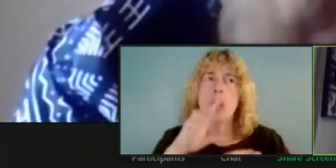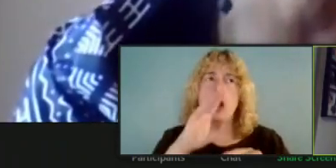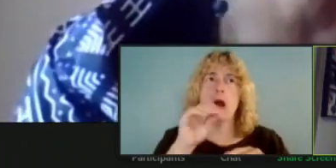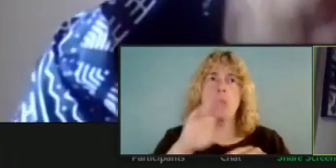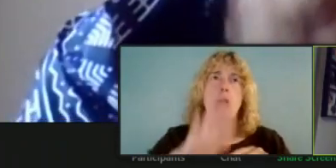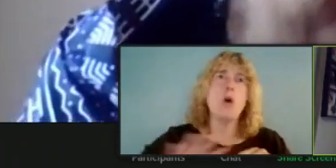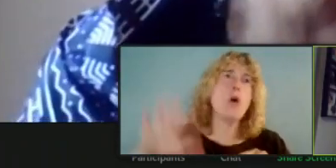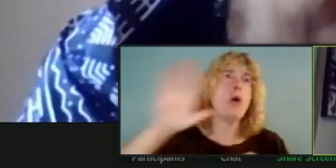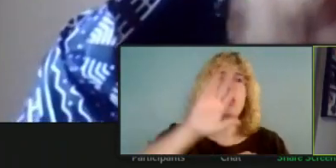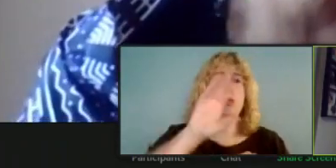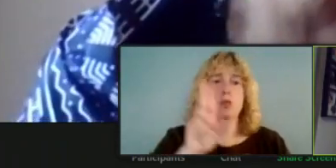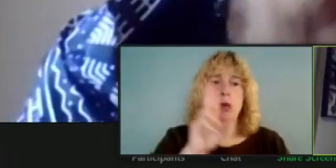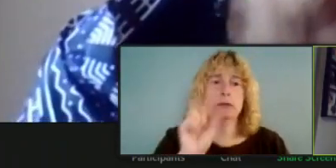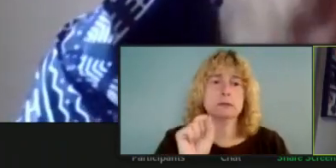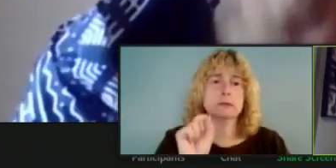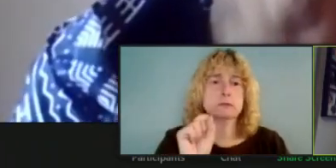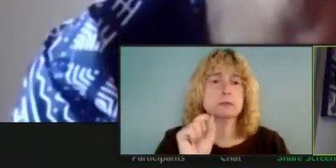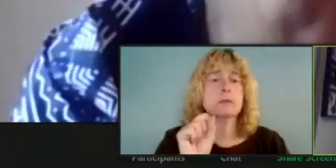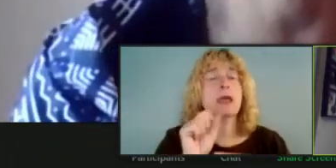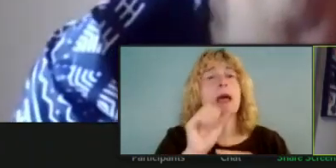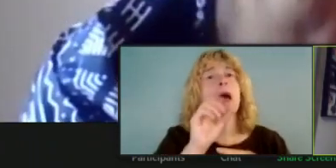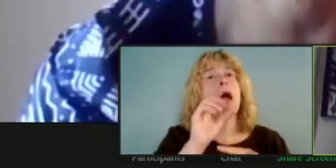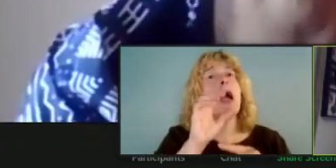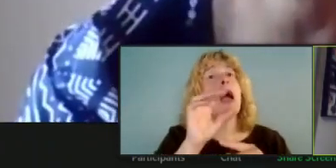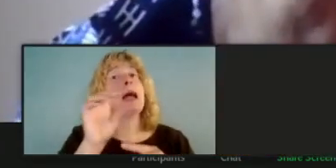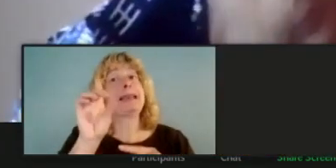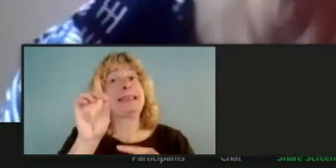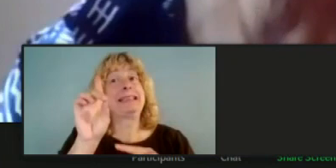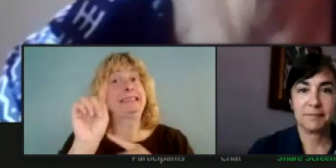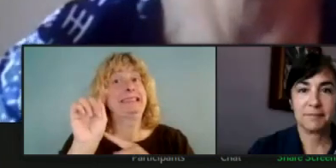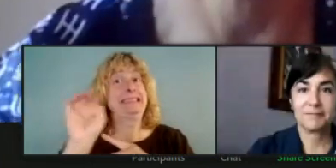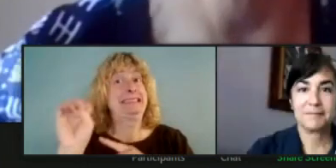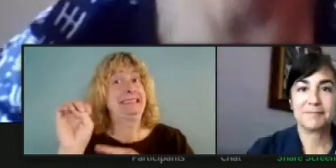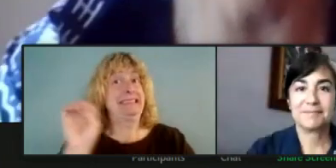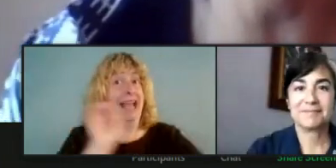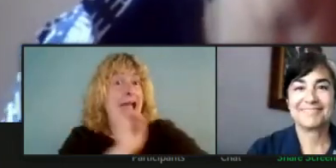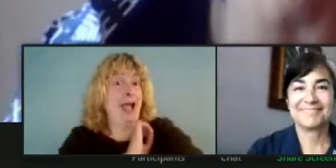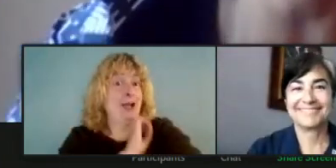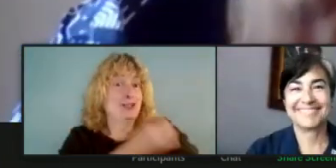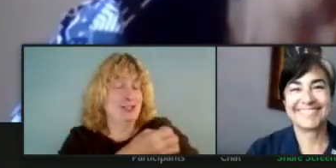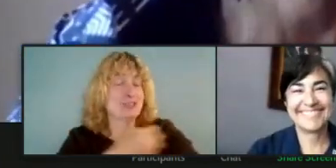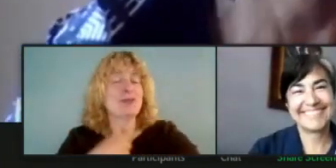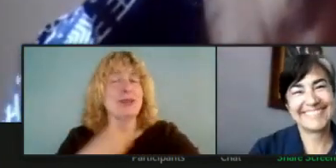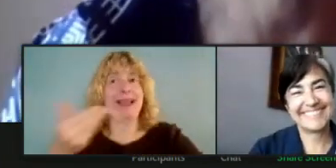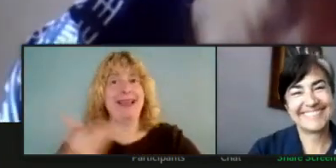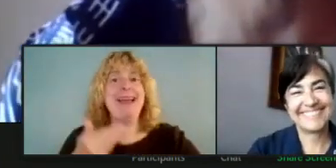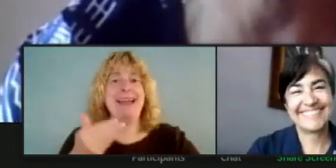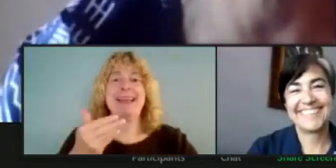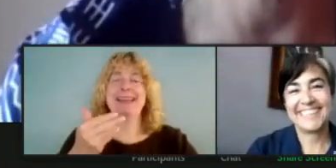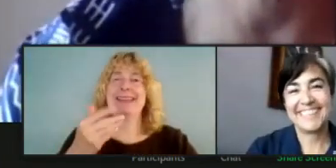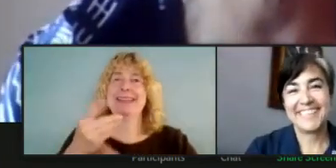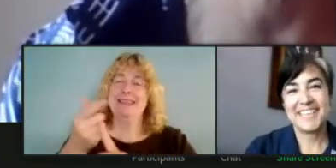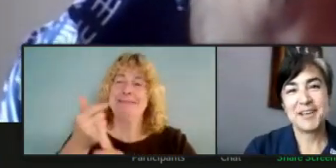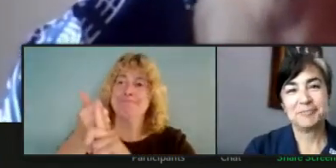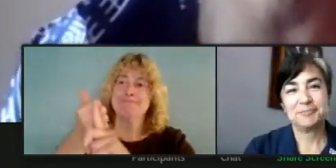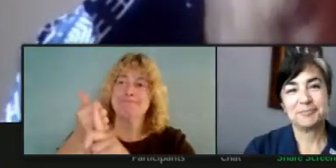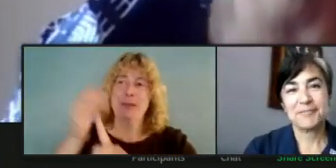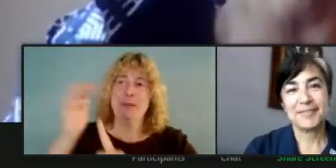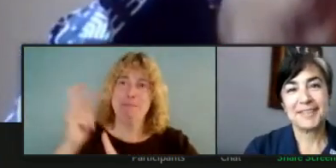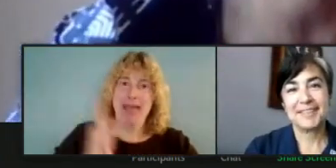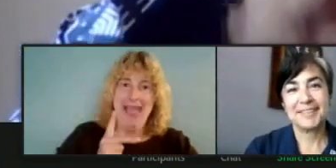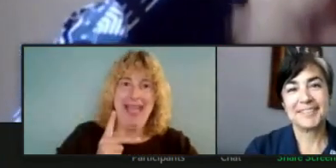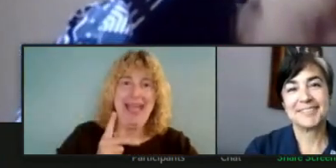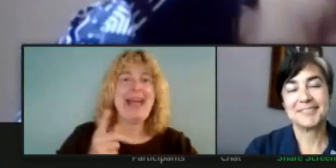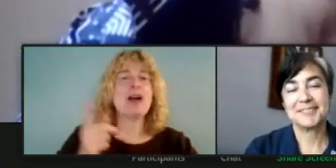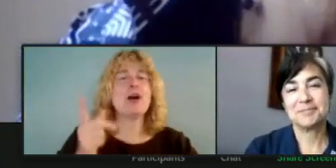that DTE is providing, we are happy to welcome back Marifa Kaleha, and she is going to speak to us, as